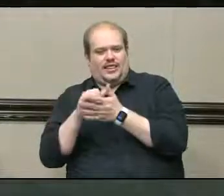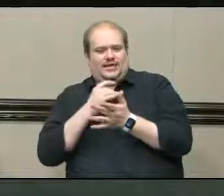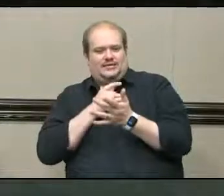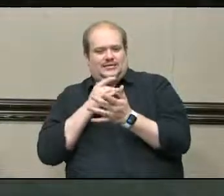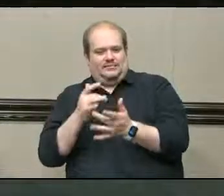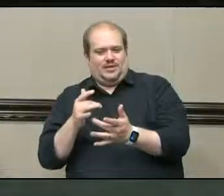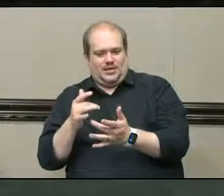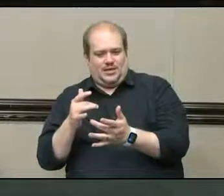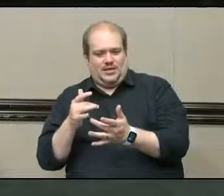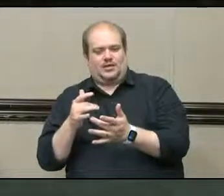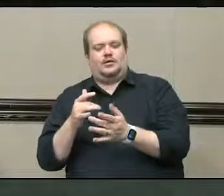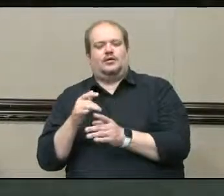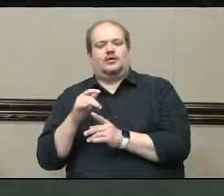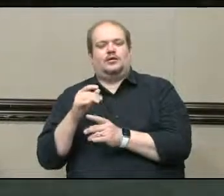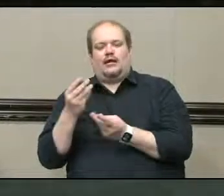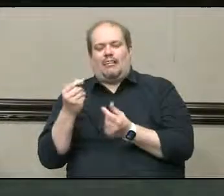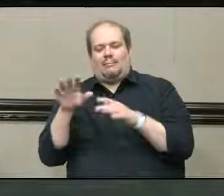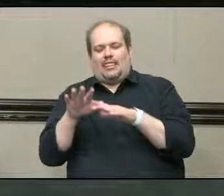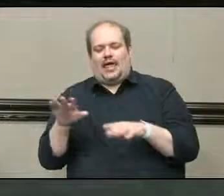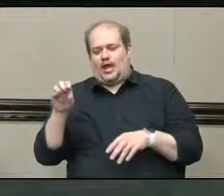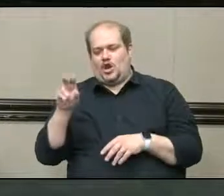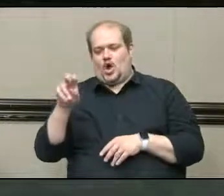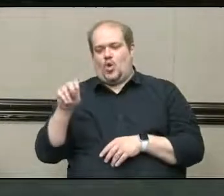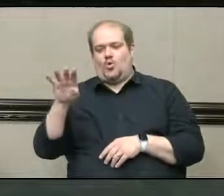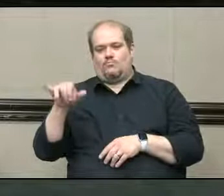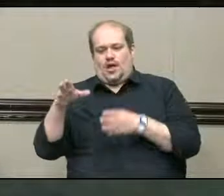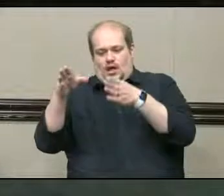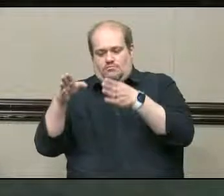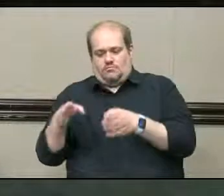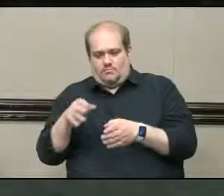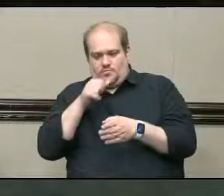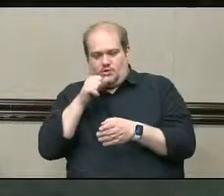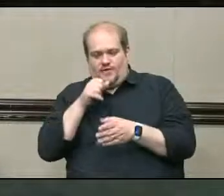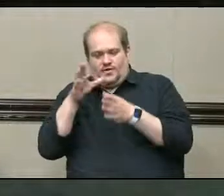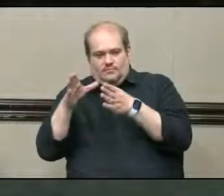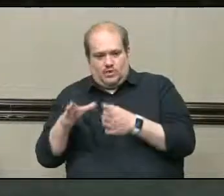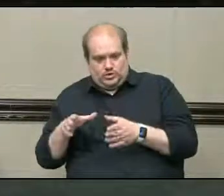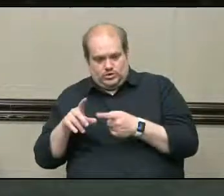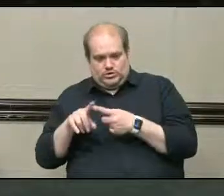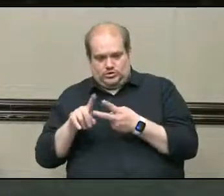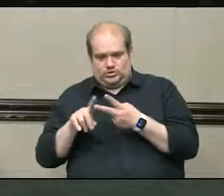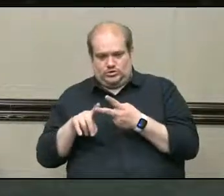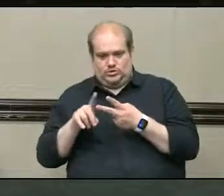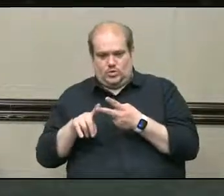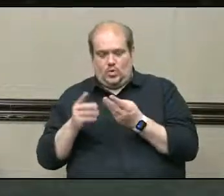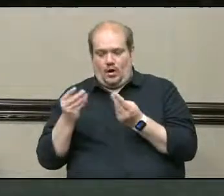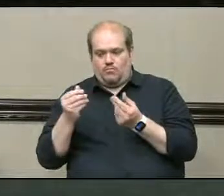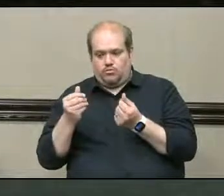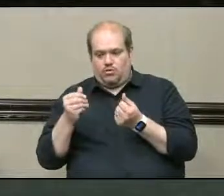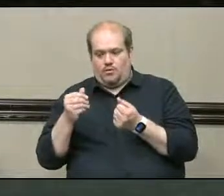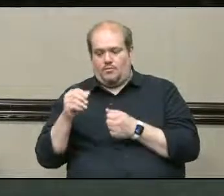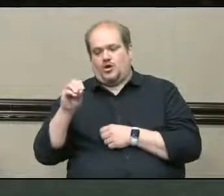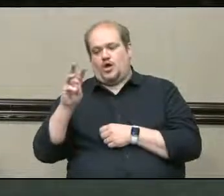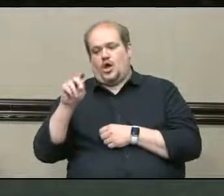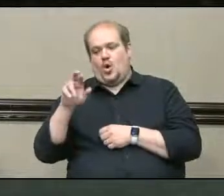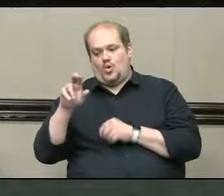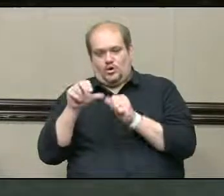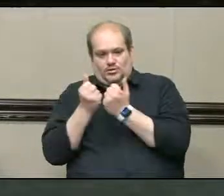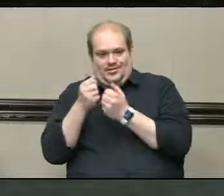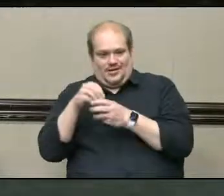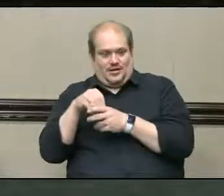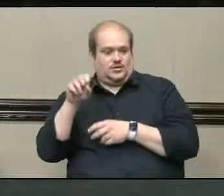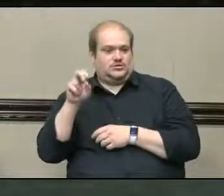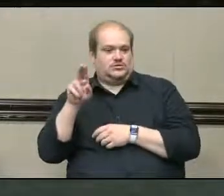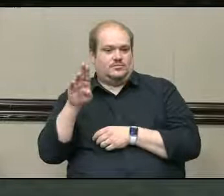typically on land owned either by a private individual or, say, a property owners association in a